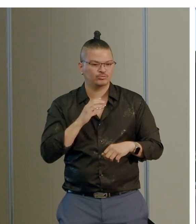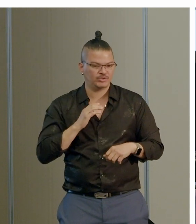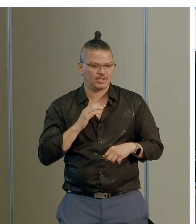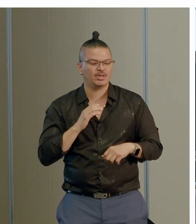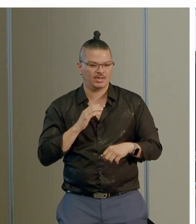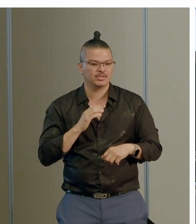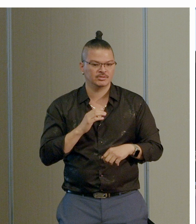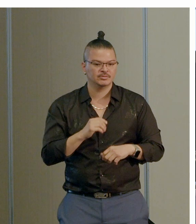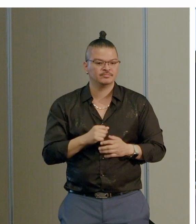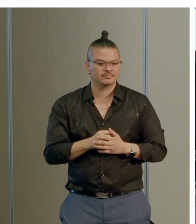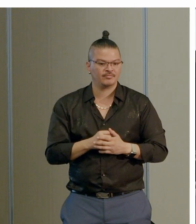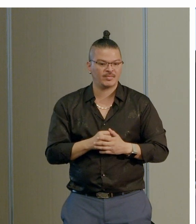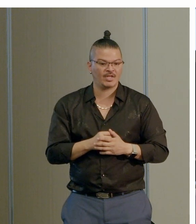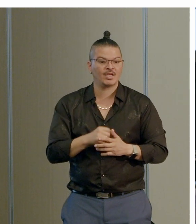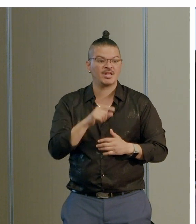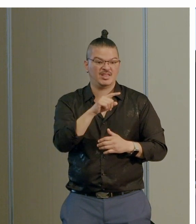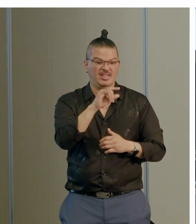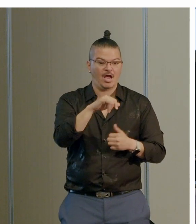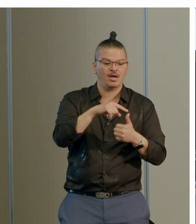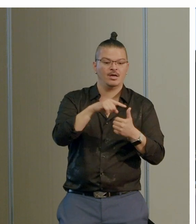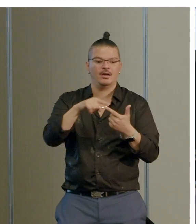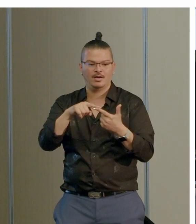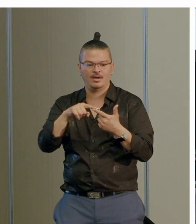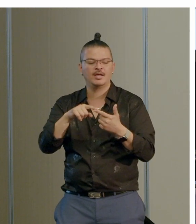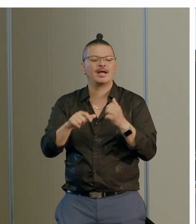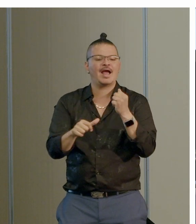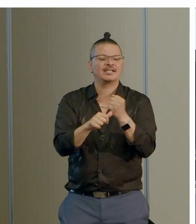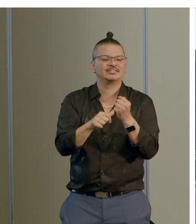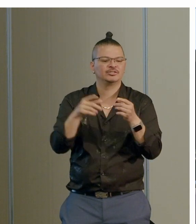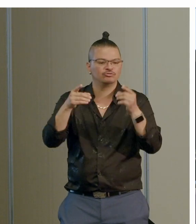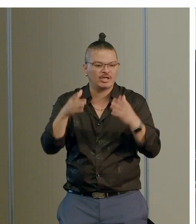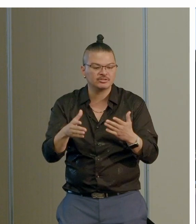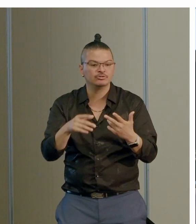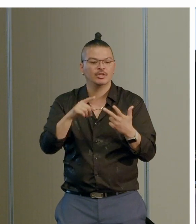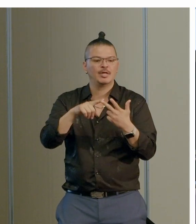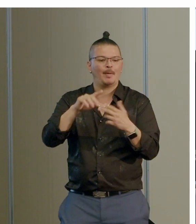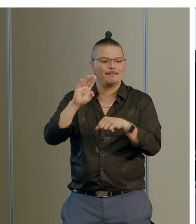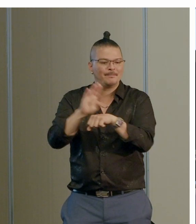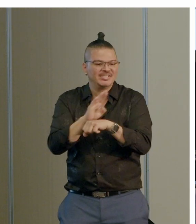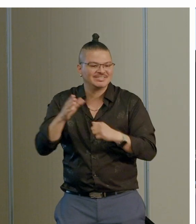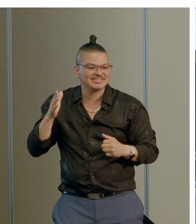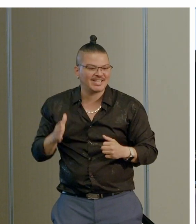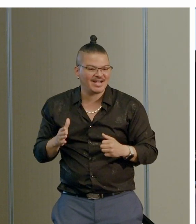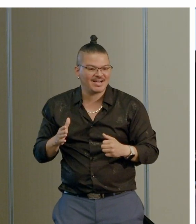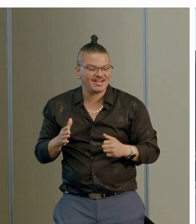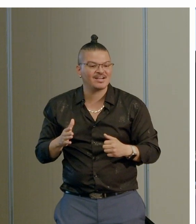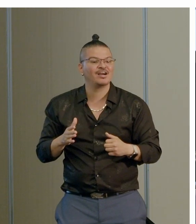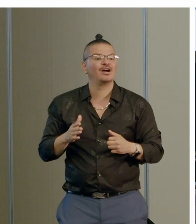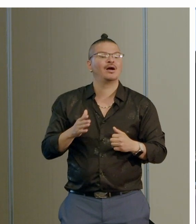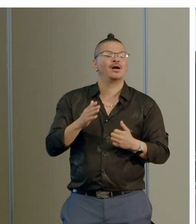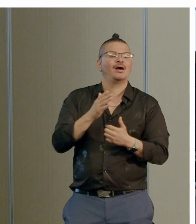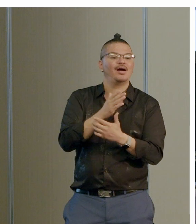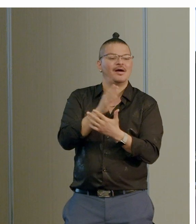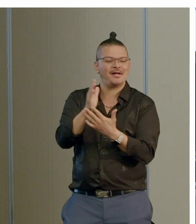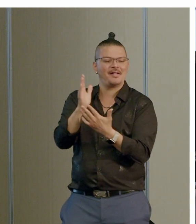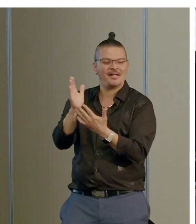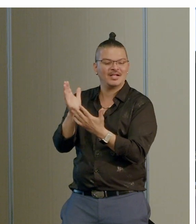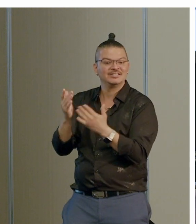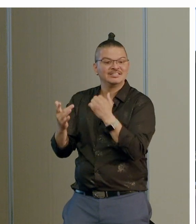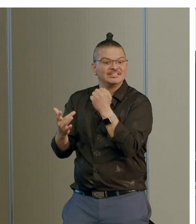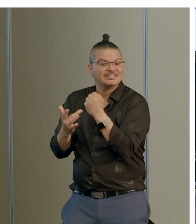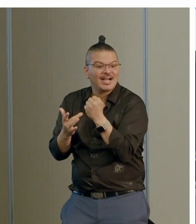Those are the assistant directors in charge of the business side of the house. And then it goes to the Technology Services